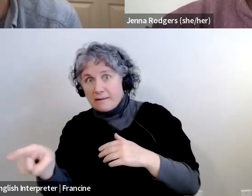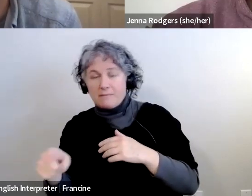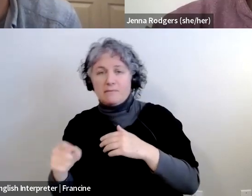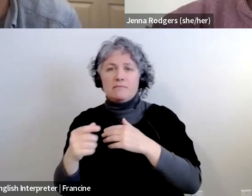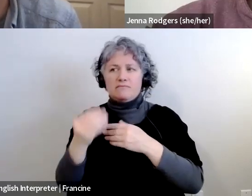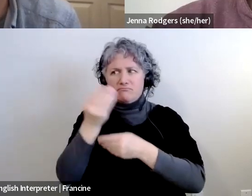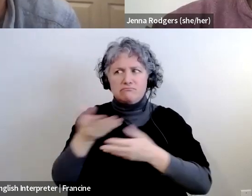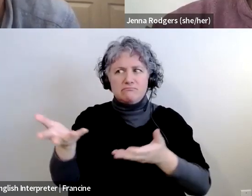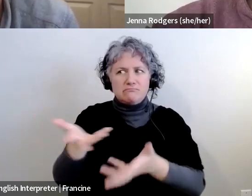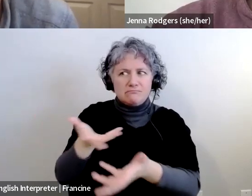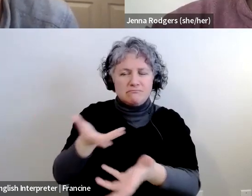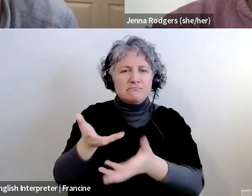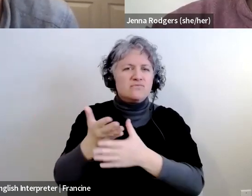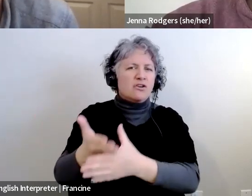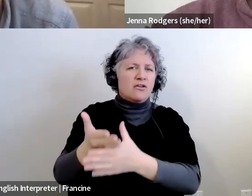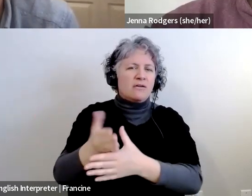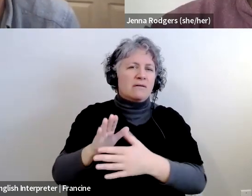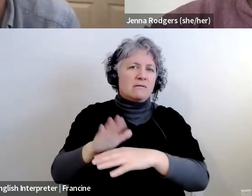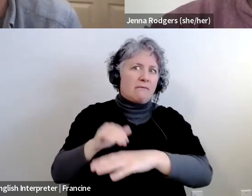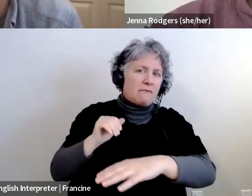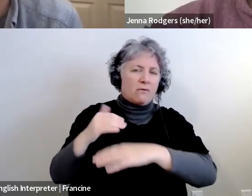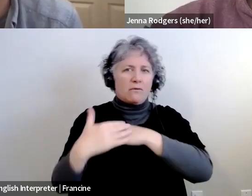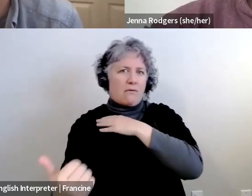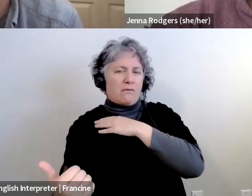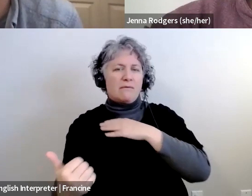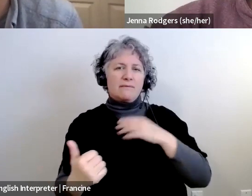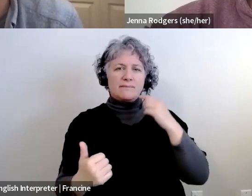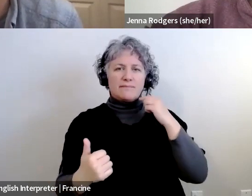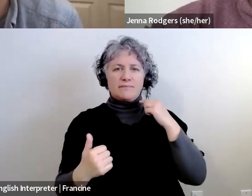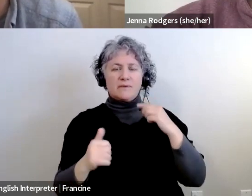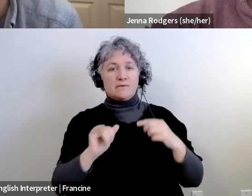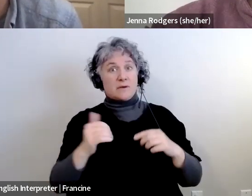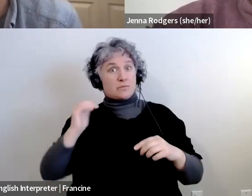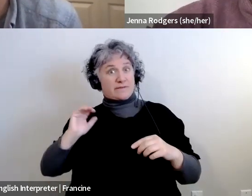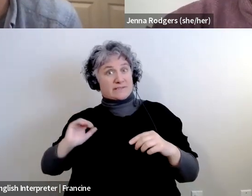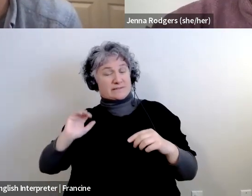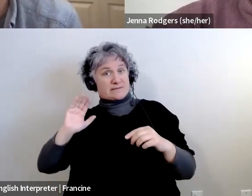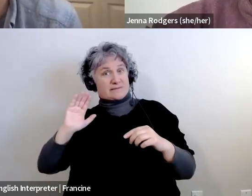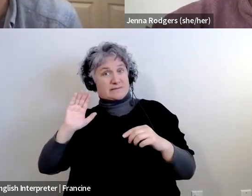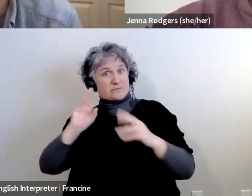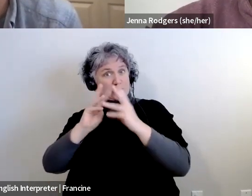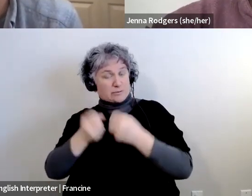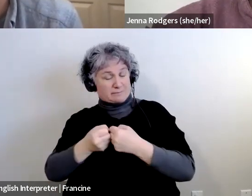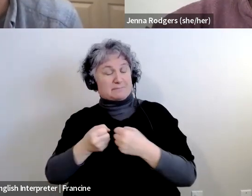one of our previous sessions that that support